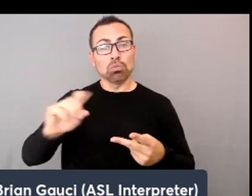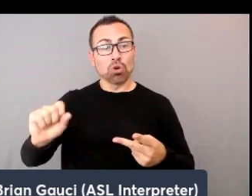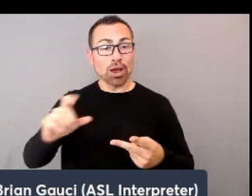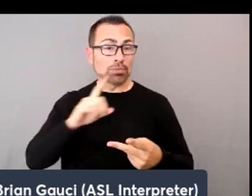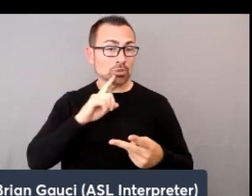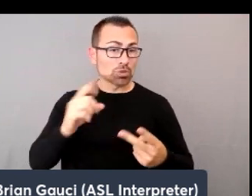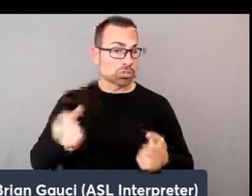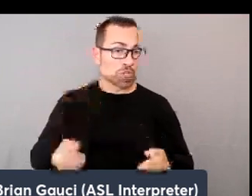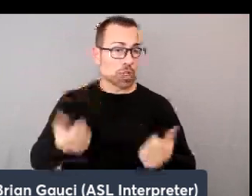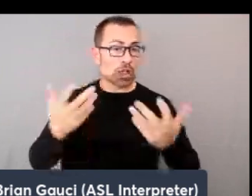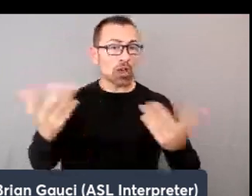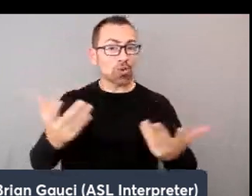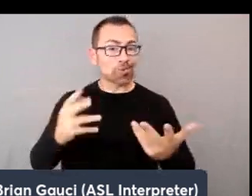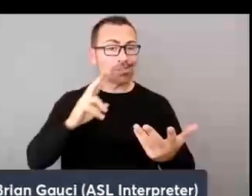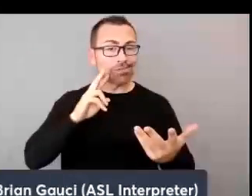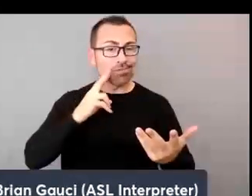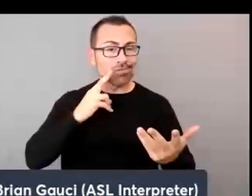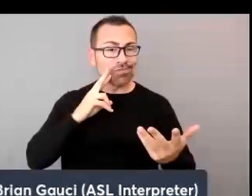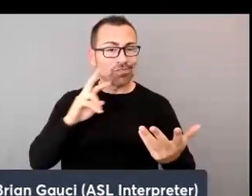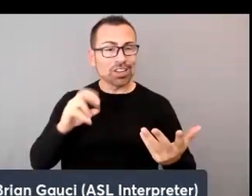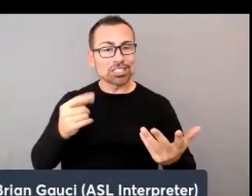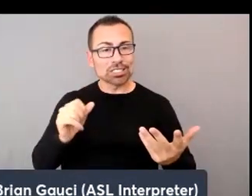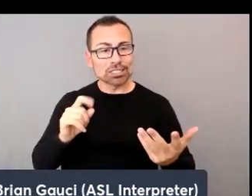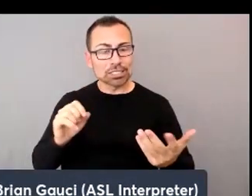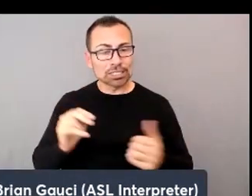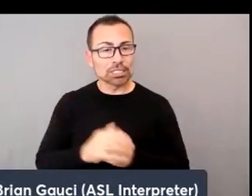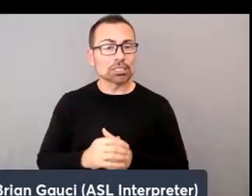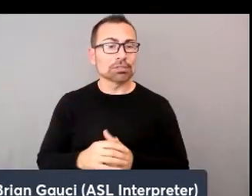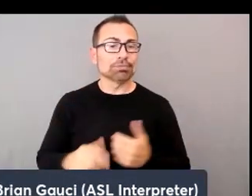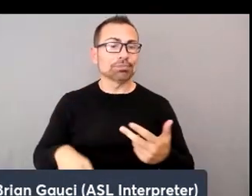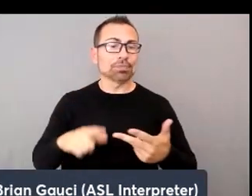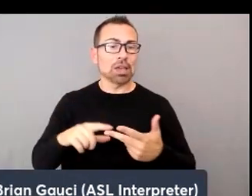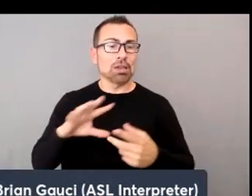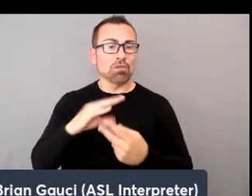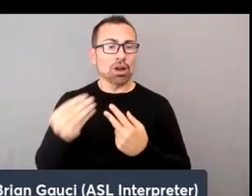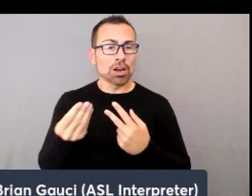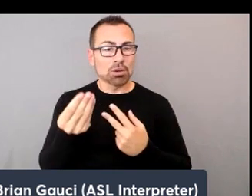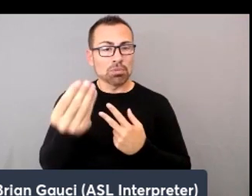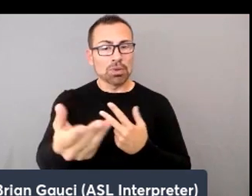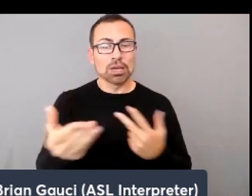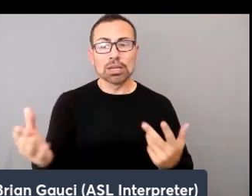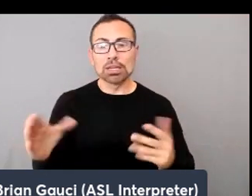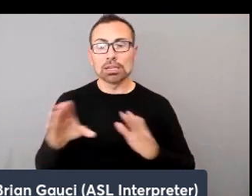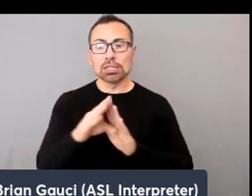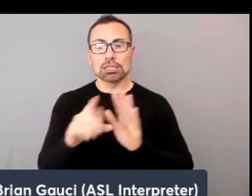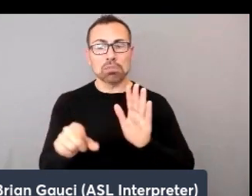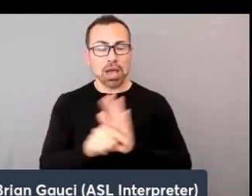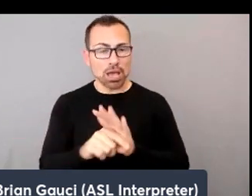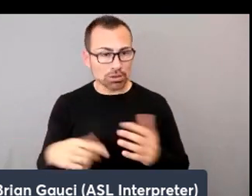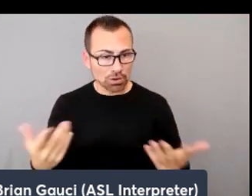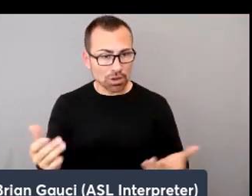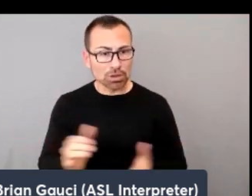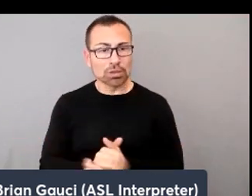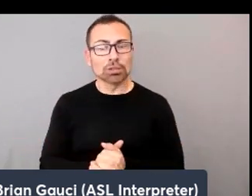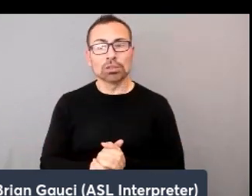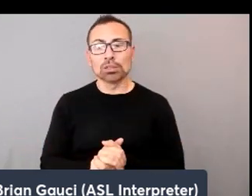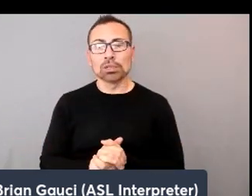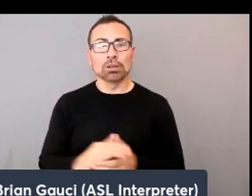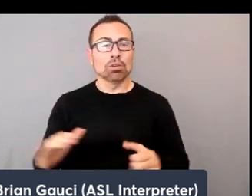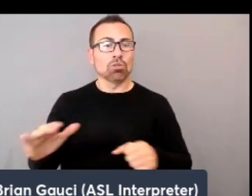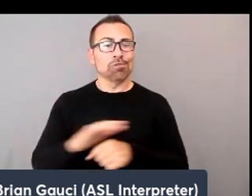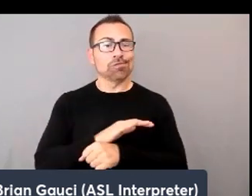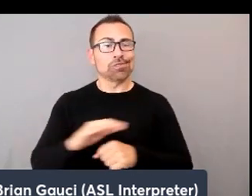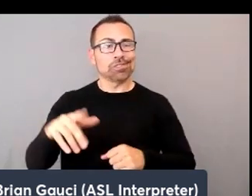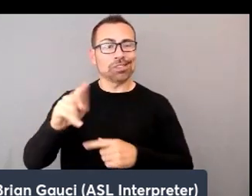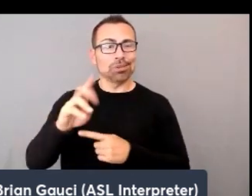of vegetations. I pass it an environment, which in this case is a background full of puddles, and I pass